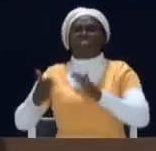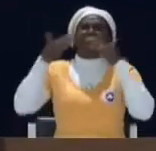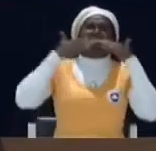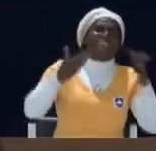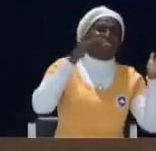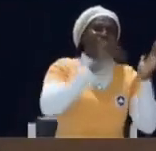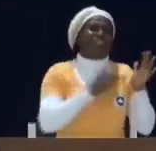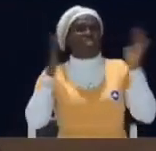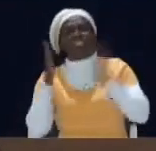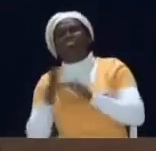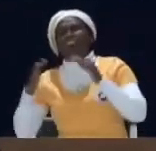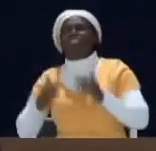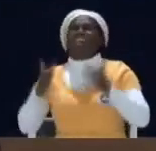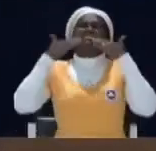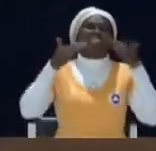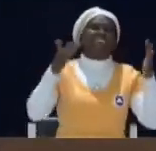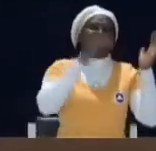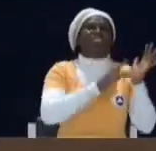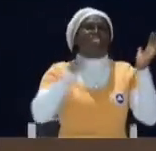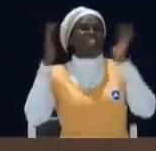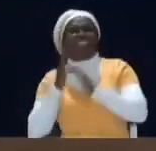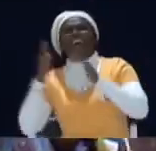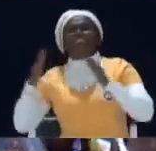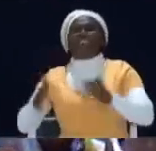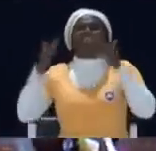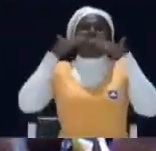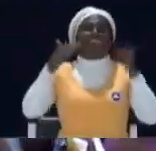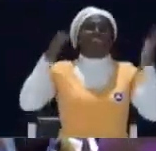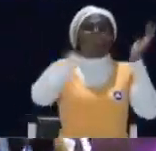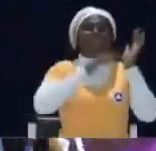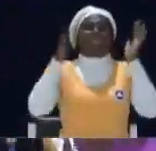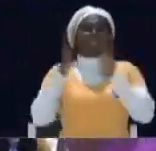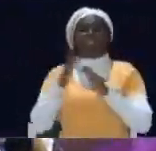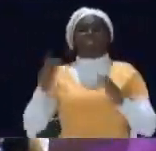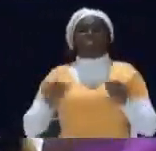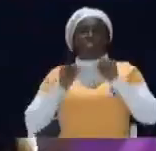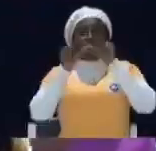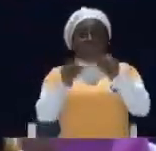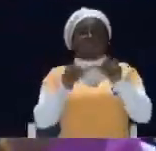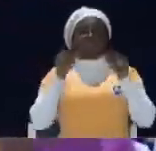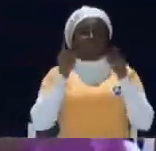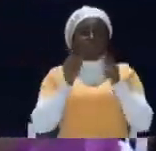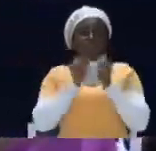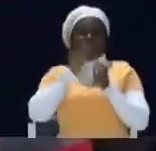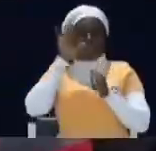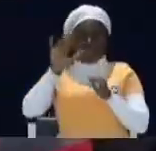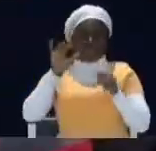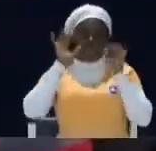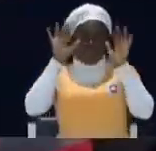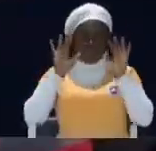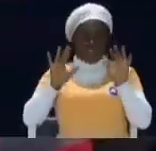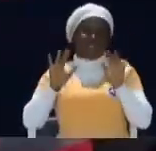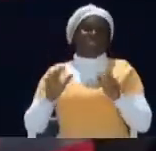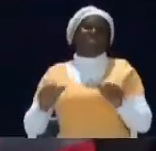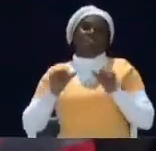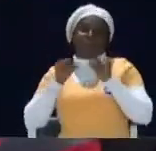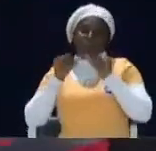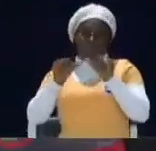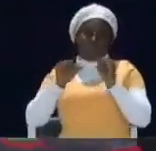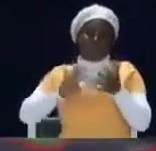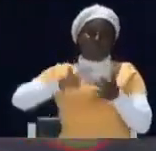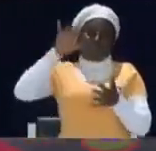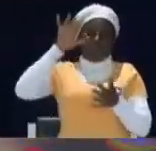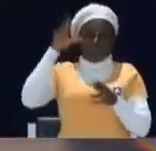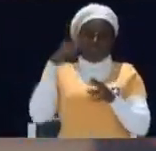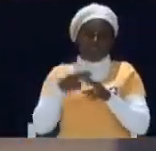name. Thank you, God of wonders. Continue with your wonders to perform. And just continue to glorify your name.